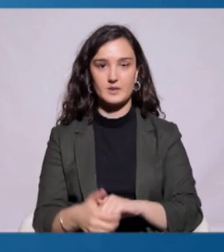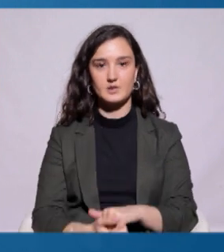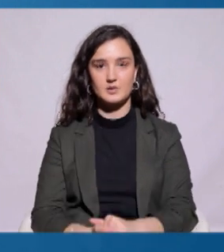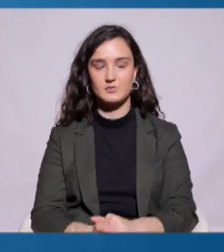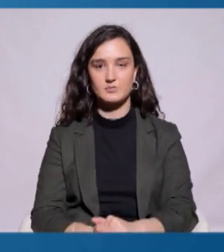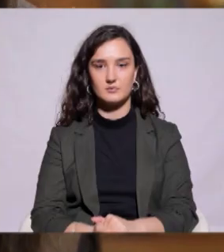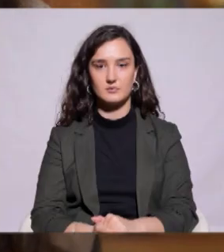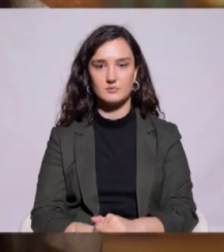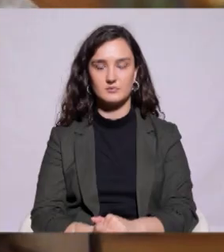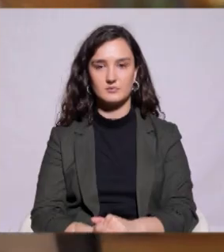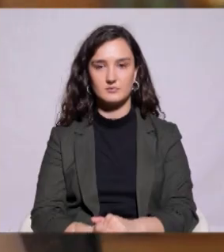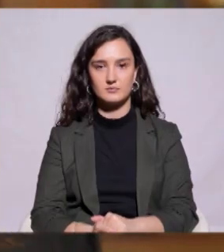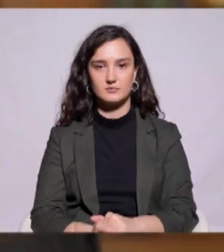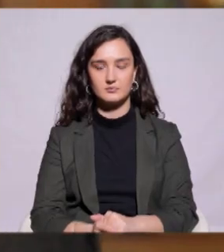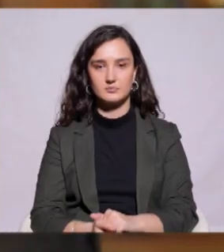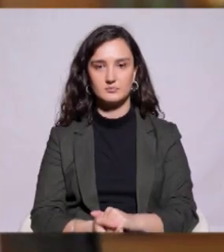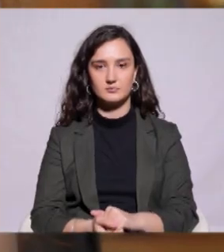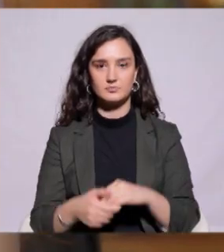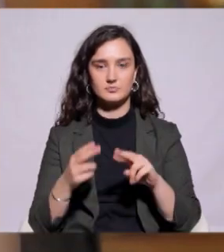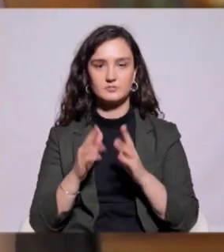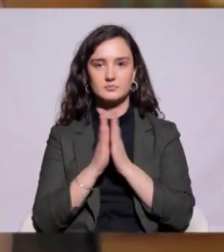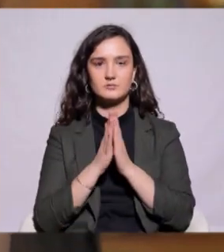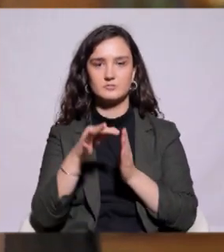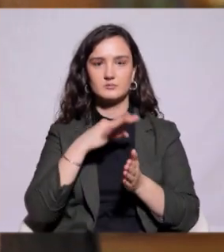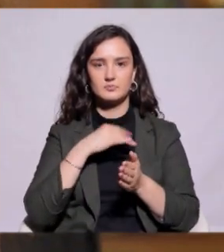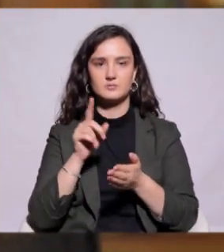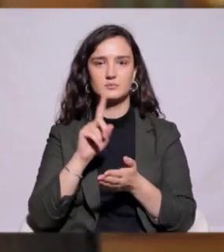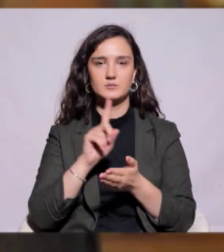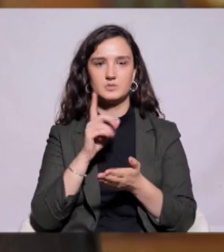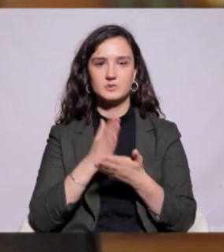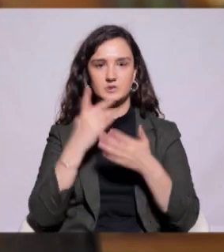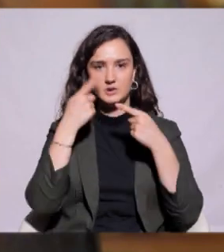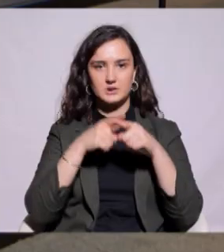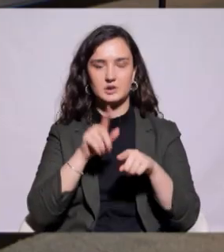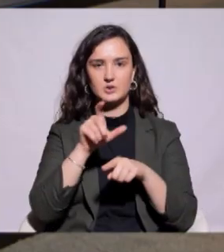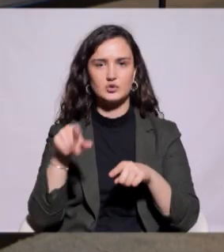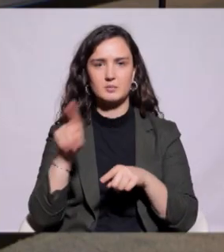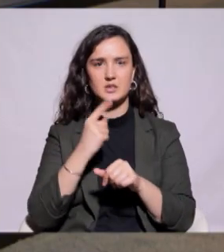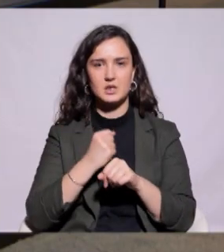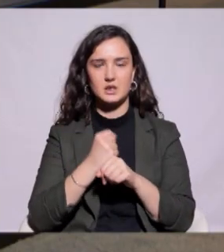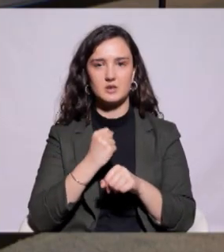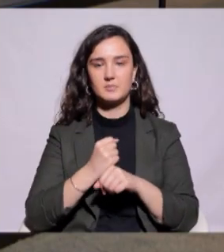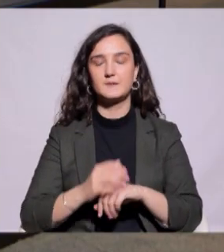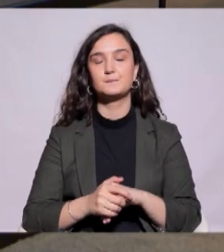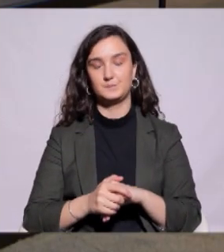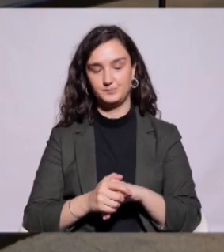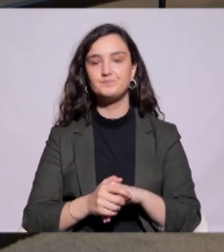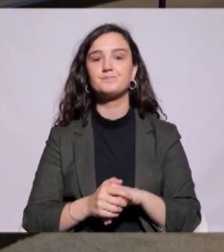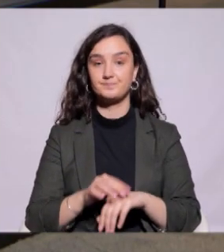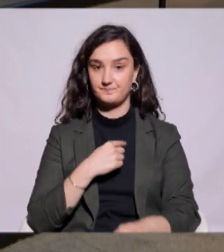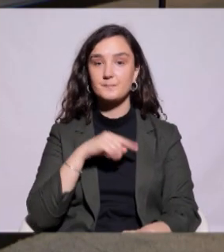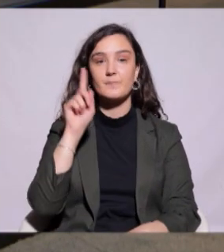begin. Mr. Carter, can you please tell us what do engineers do? Well, Miss Sophie,